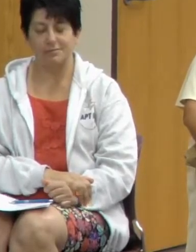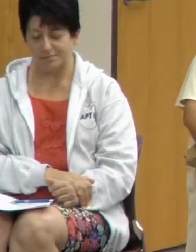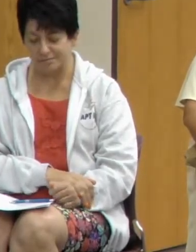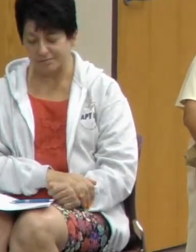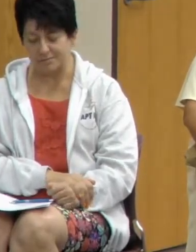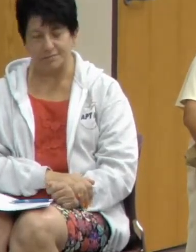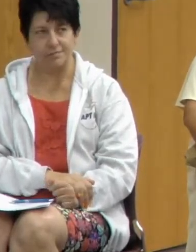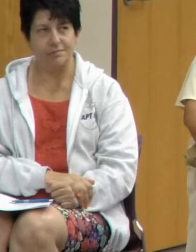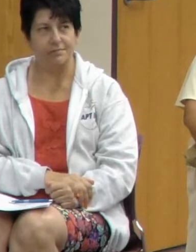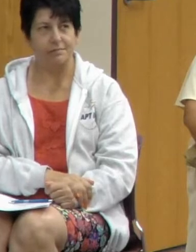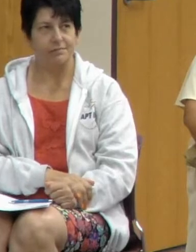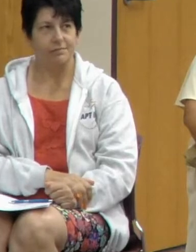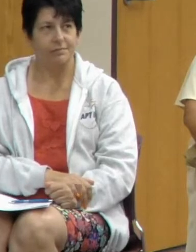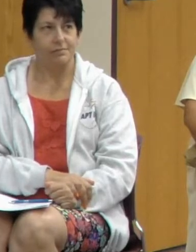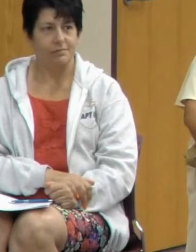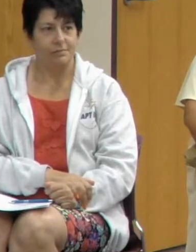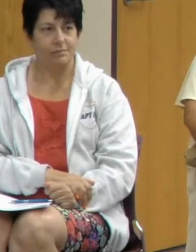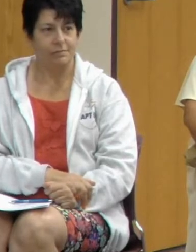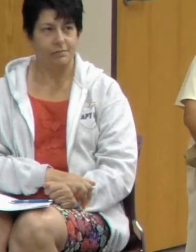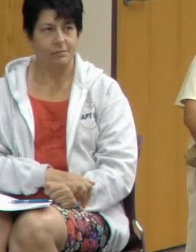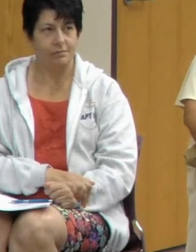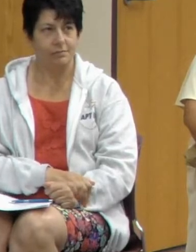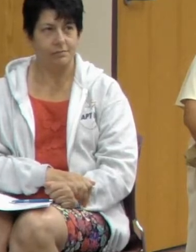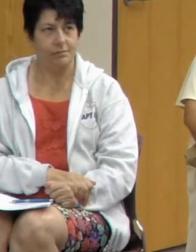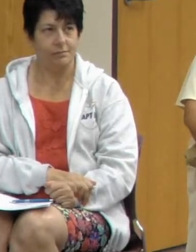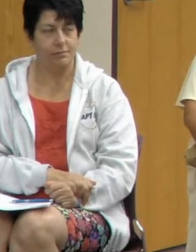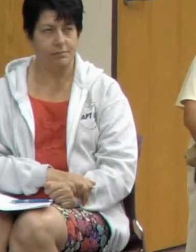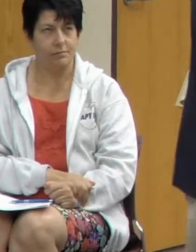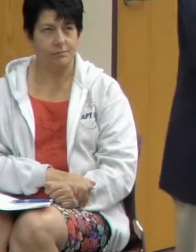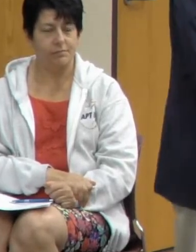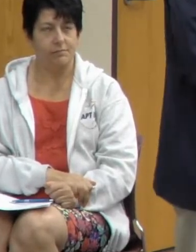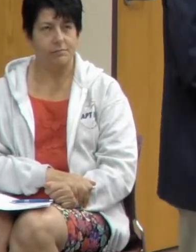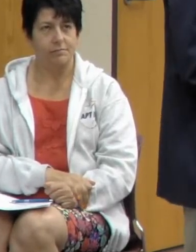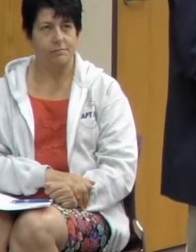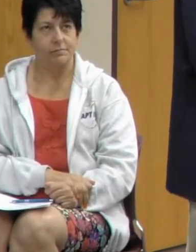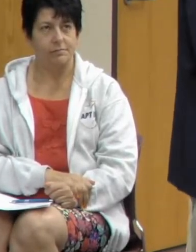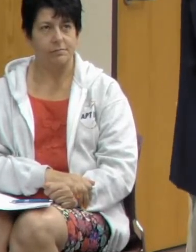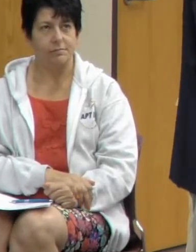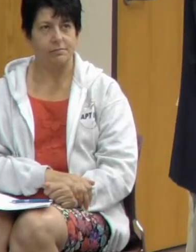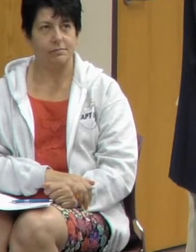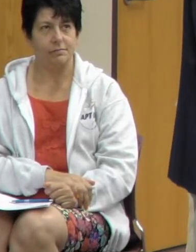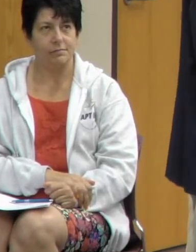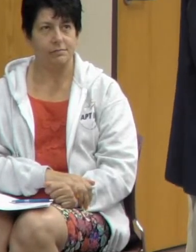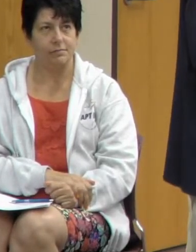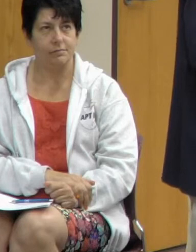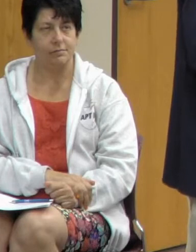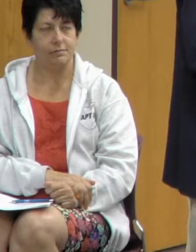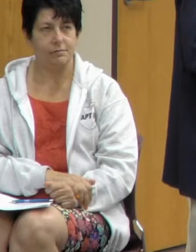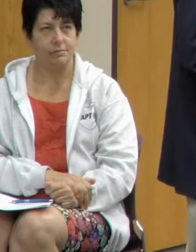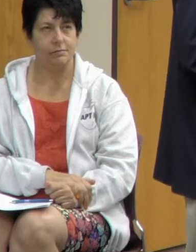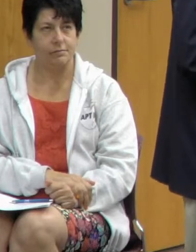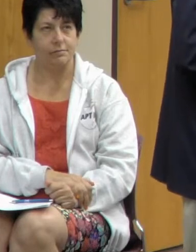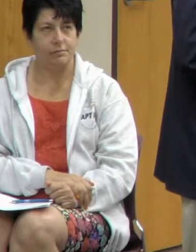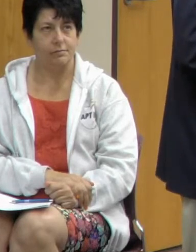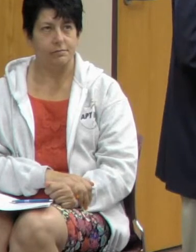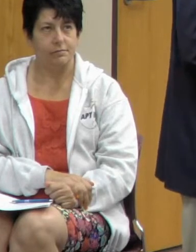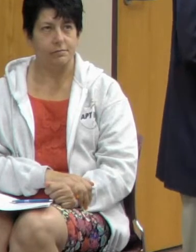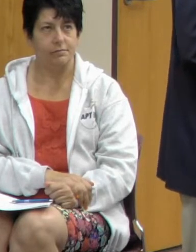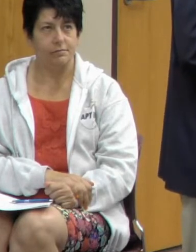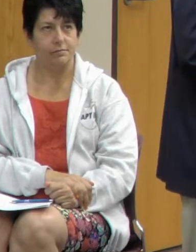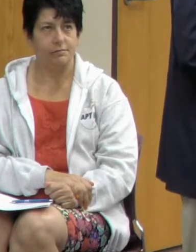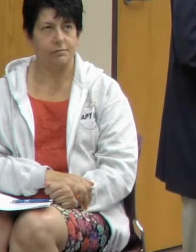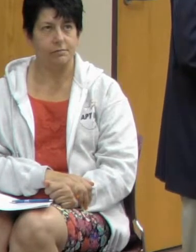Just thank you to the foundation, first of all, and Margie, a close friend and someone co-worker